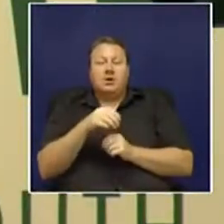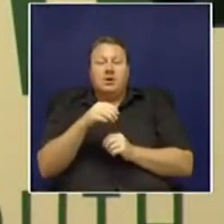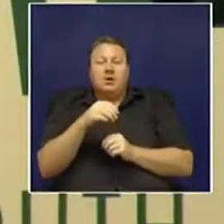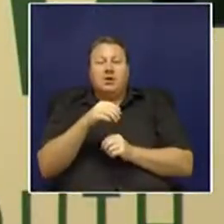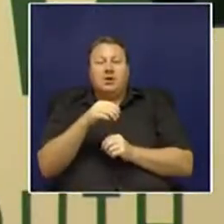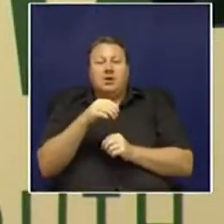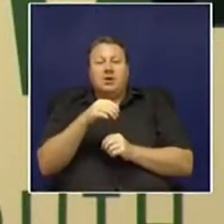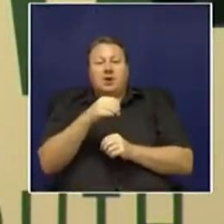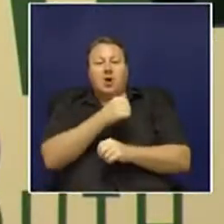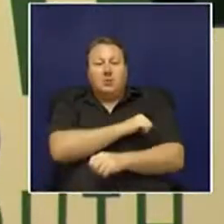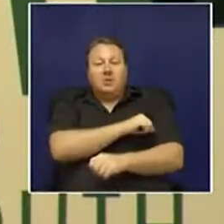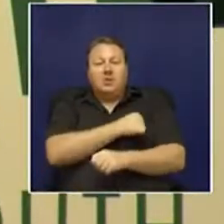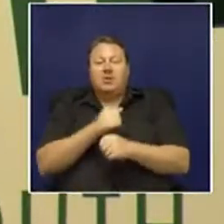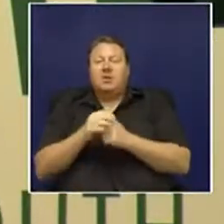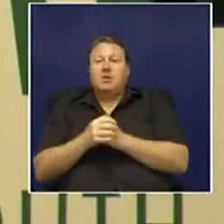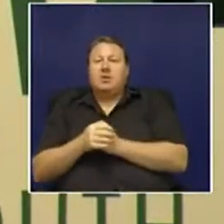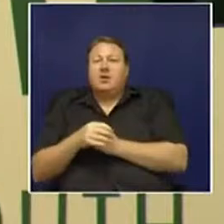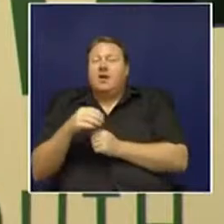Hospital.